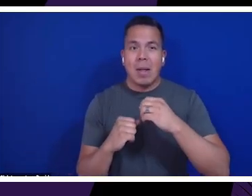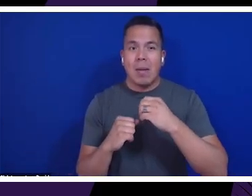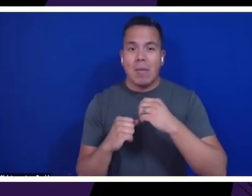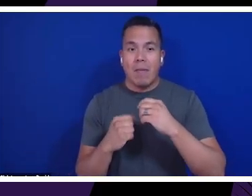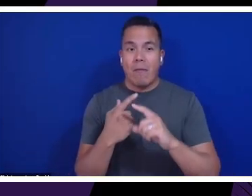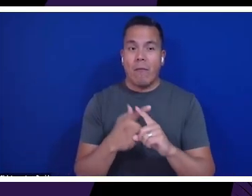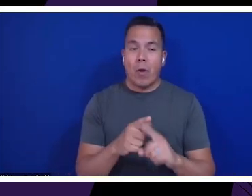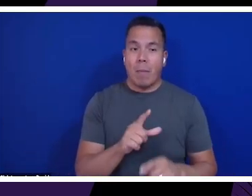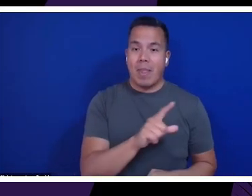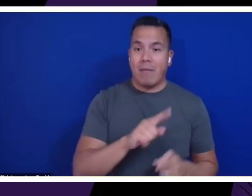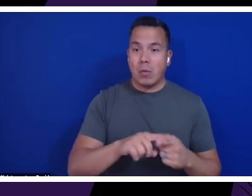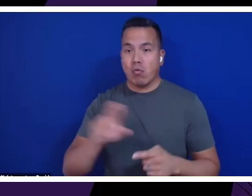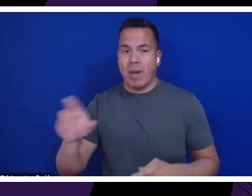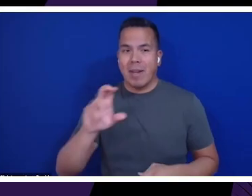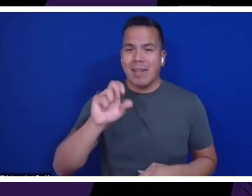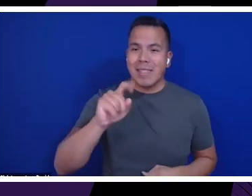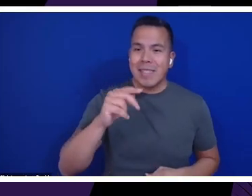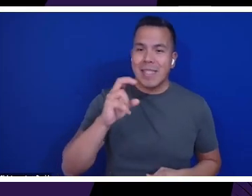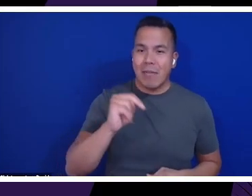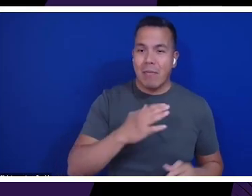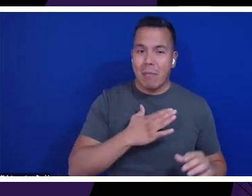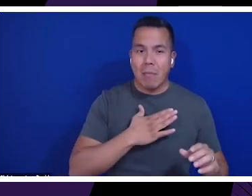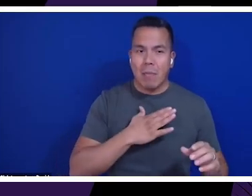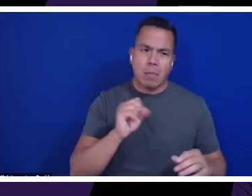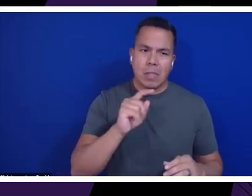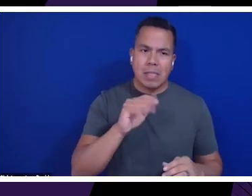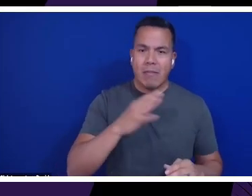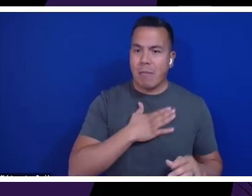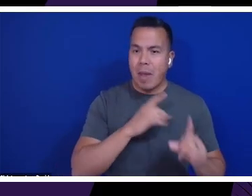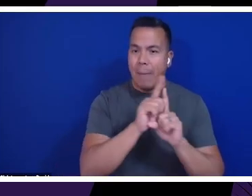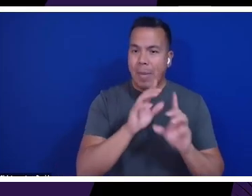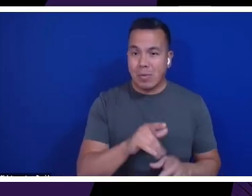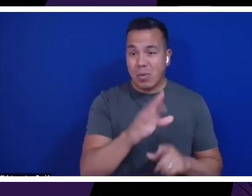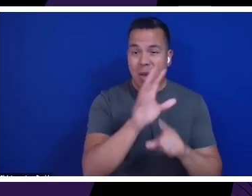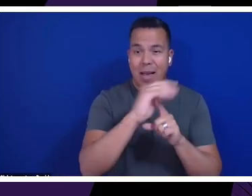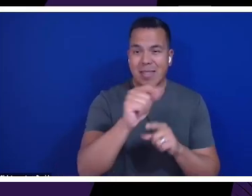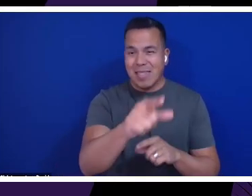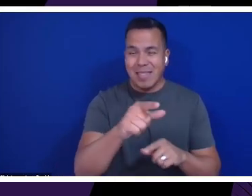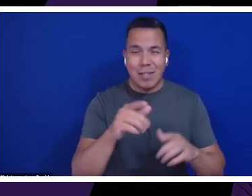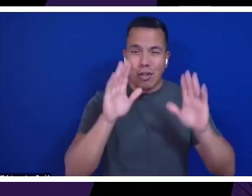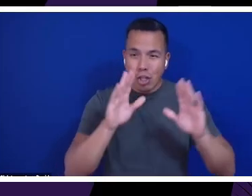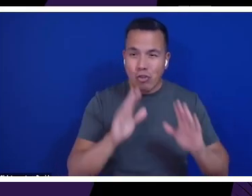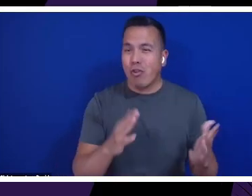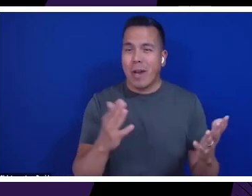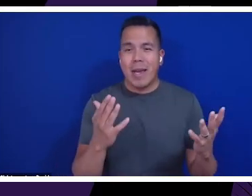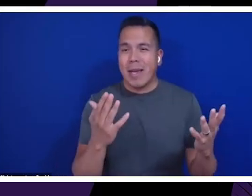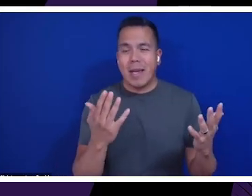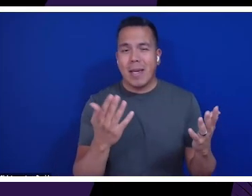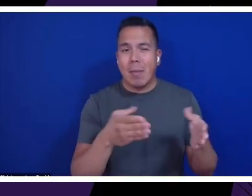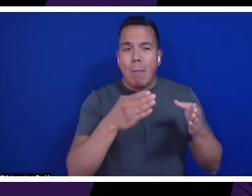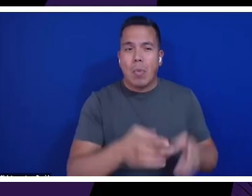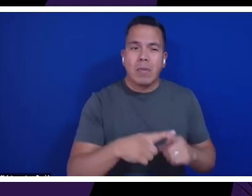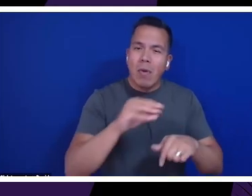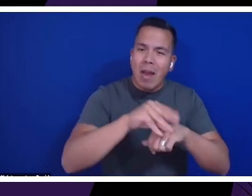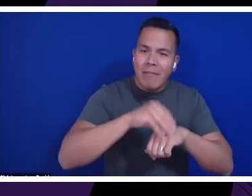right, is Steph, my mentor, who has been excellent and acted as a great source of all kinds of advice, workarounds, and